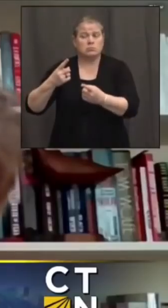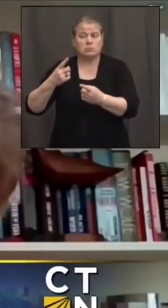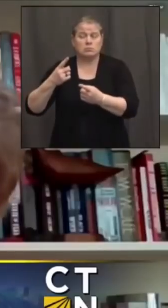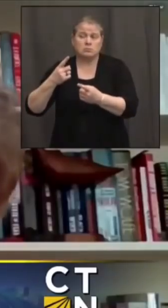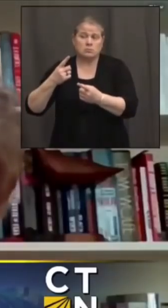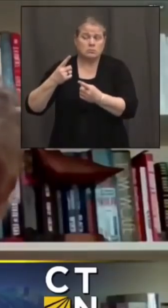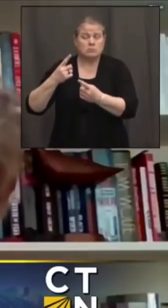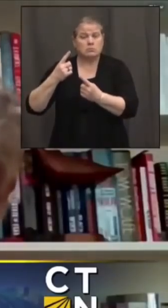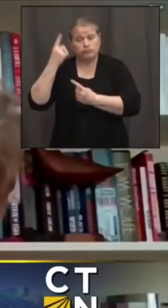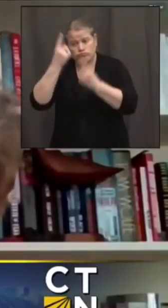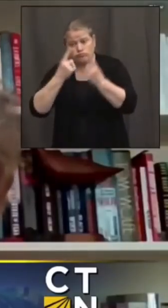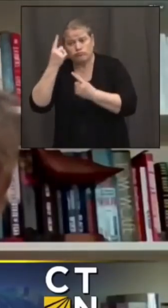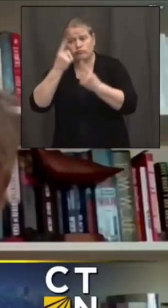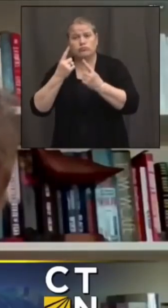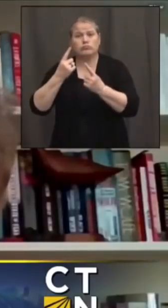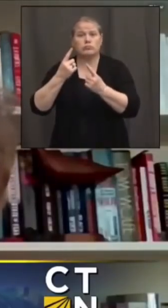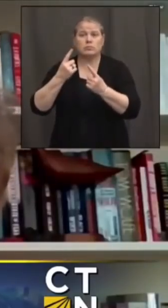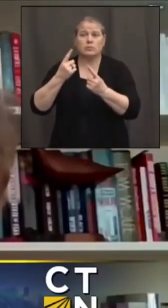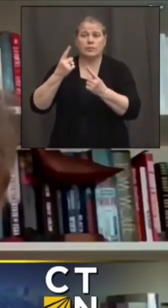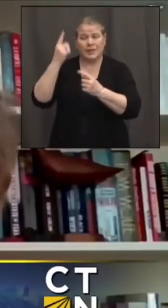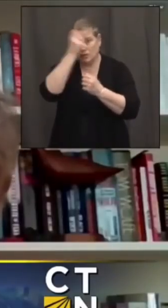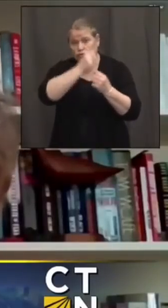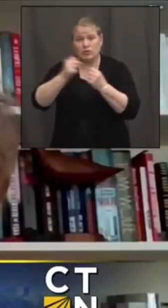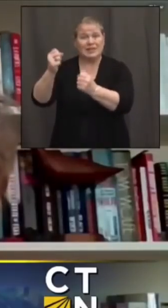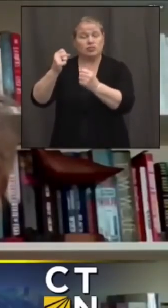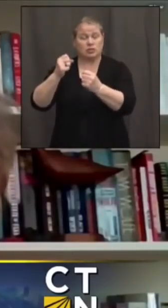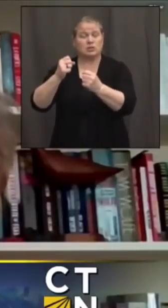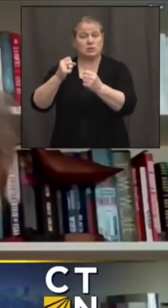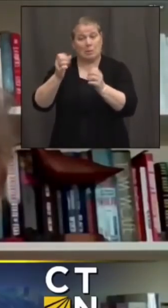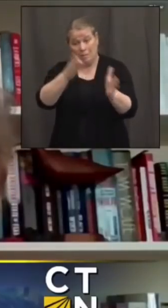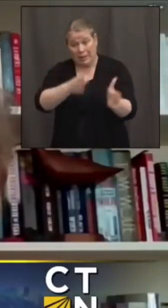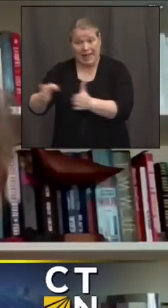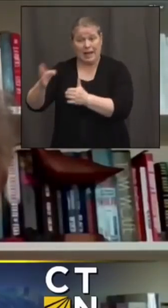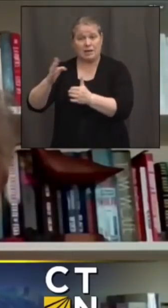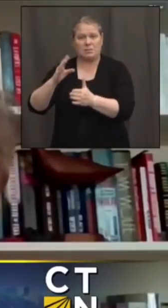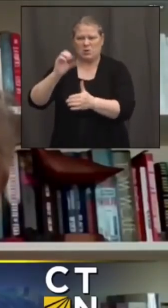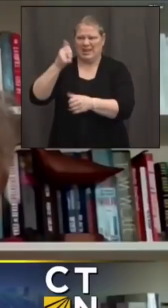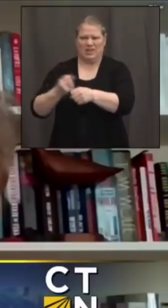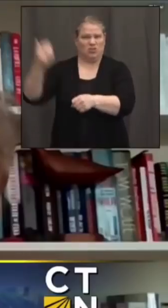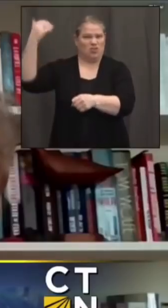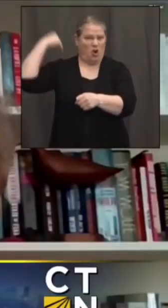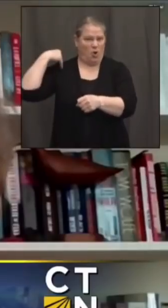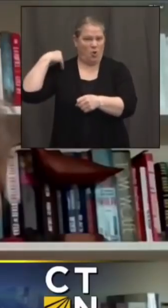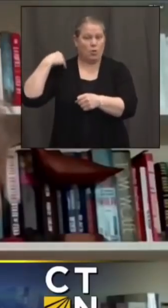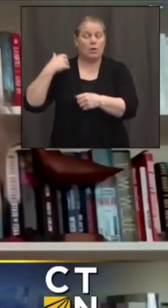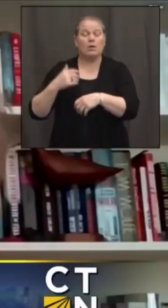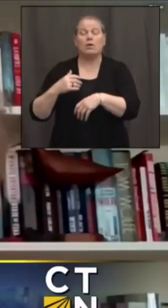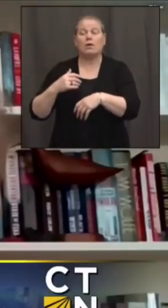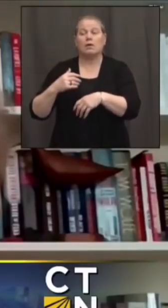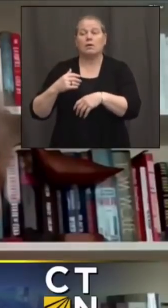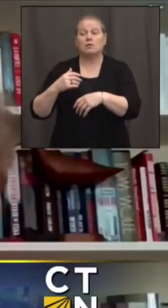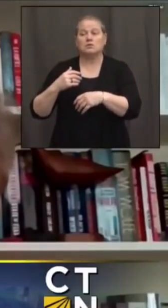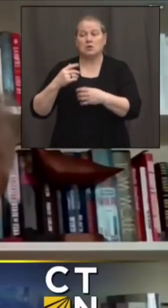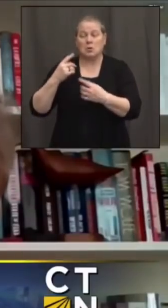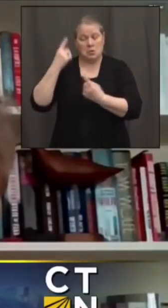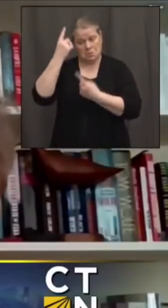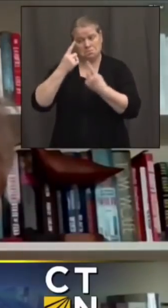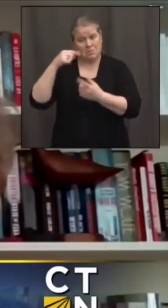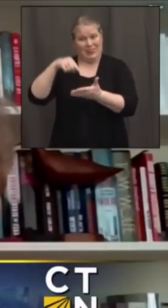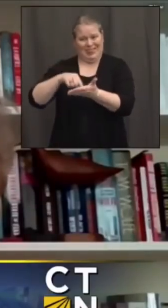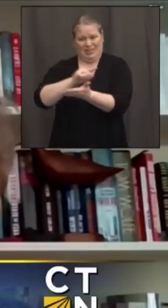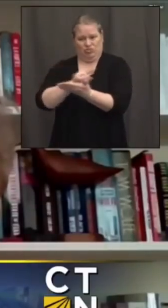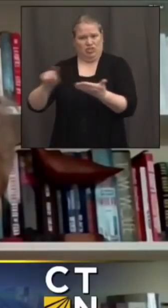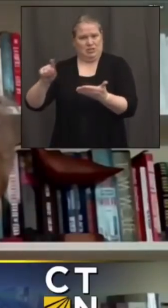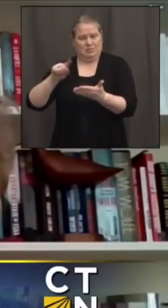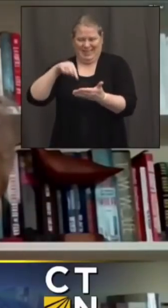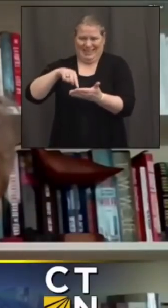larger strategic framework that we put out about a decade ago. And it was on the books to revisit that process this year, actually. And so